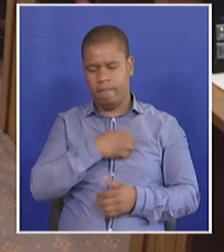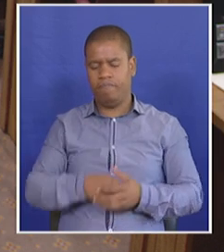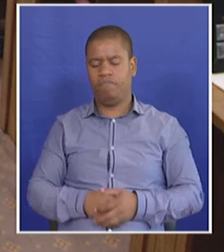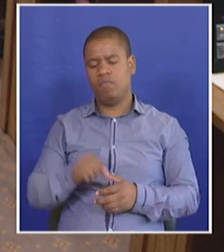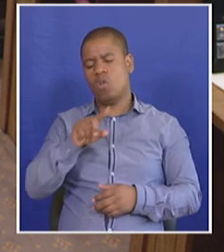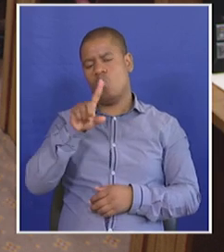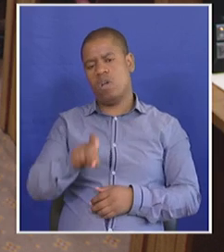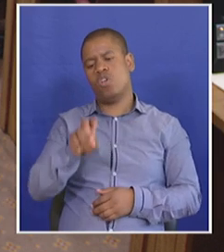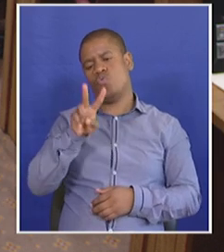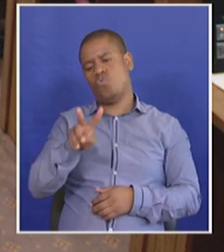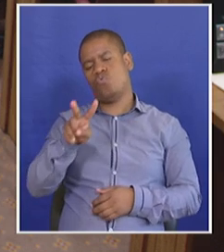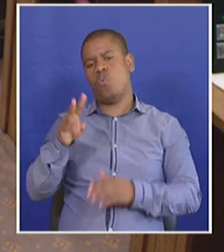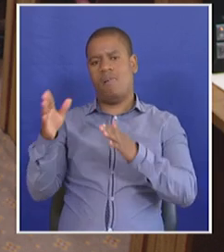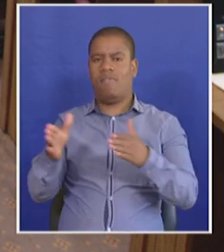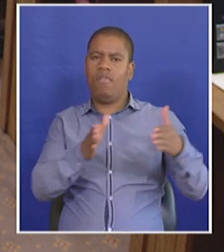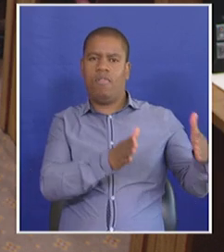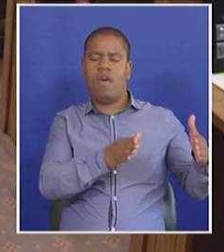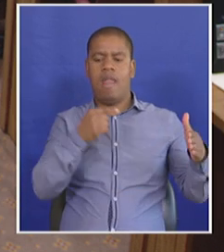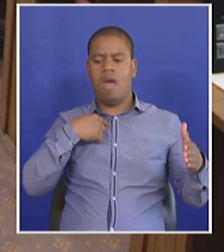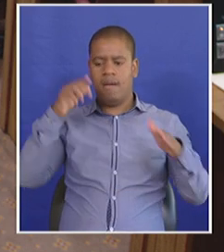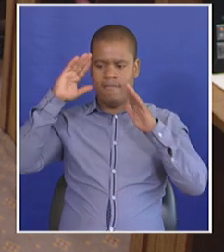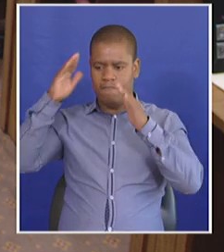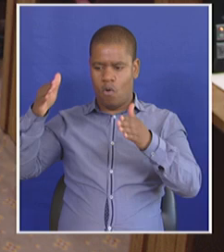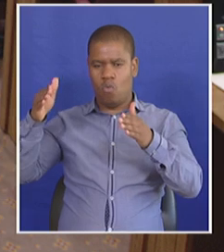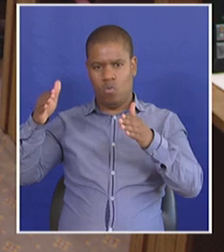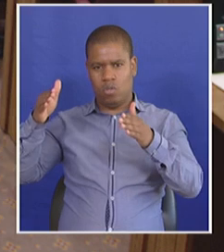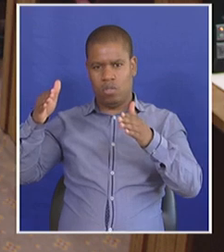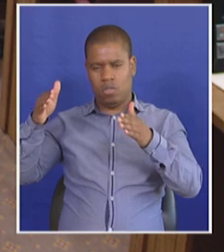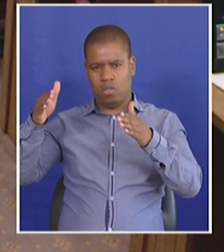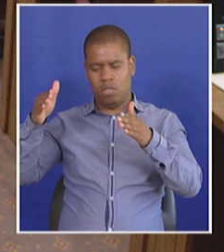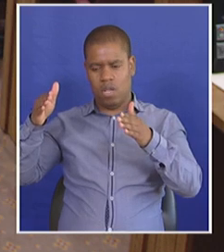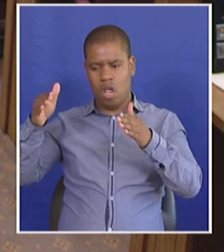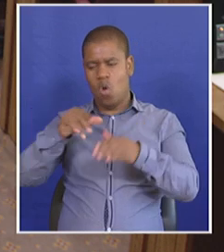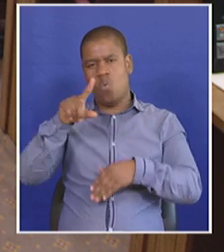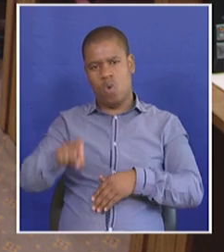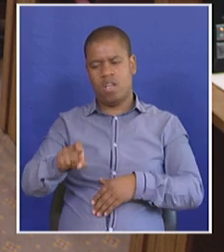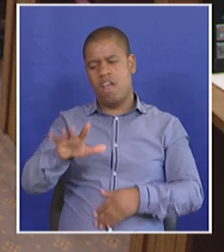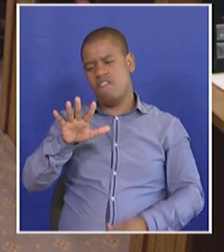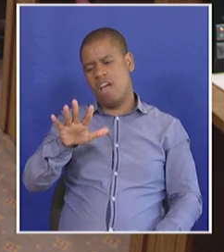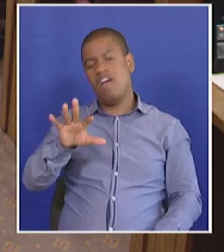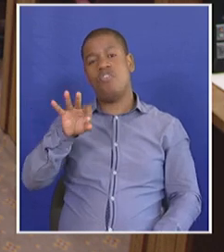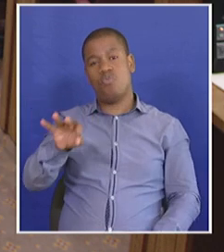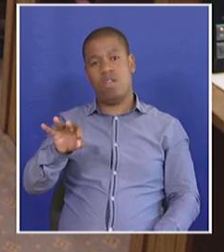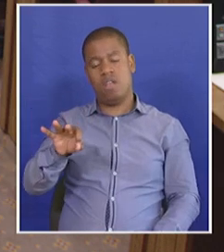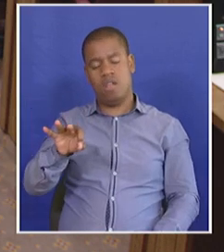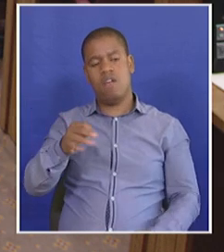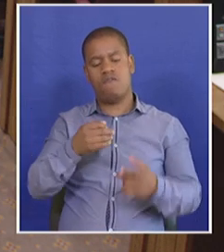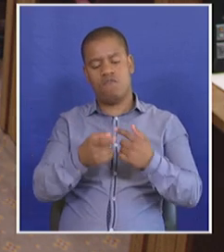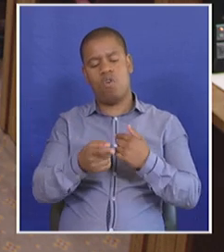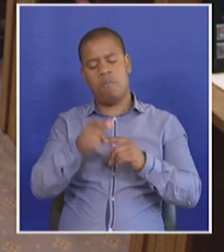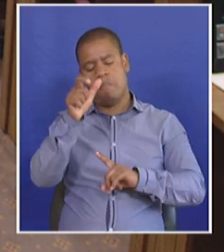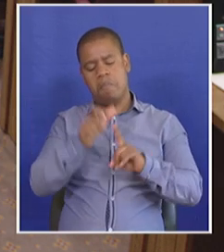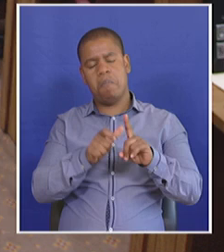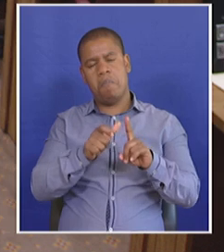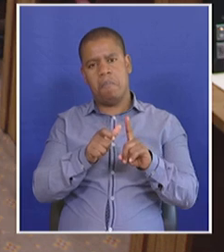22. We proceed to question number 53, posed by the Honorable Kaula. The Honorable the Minister.